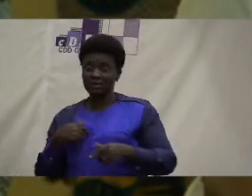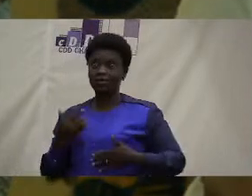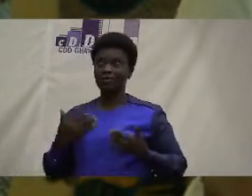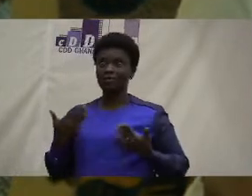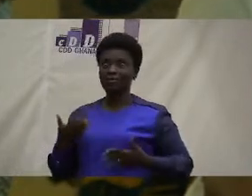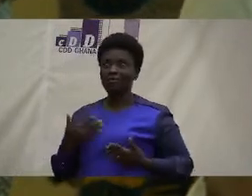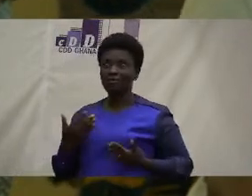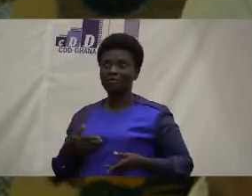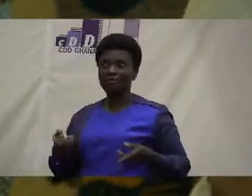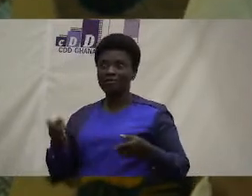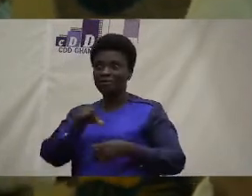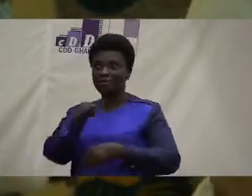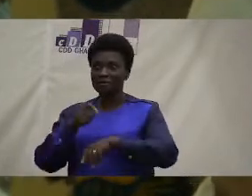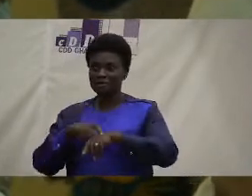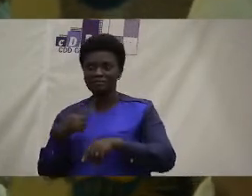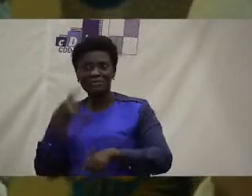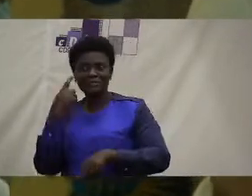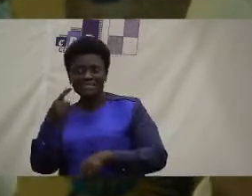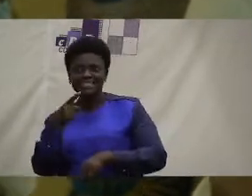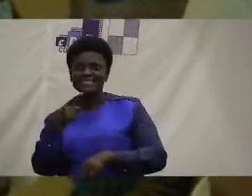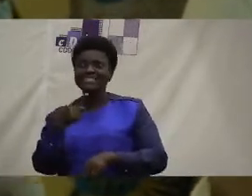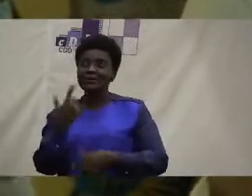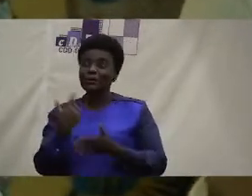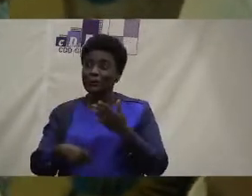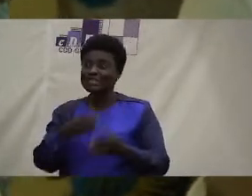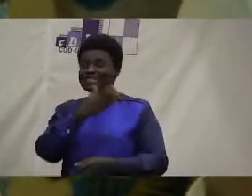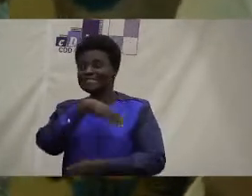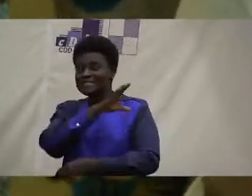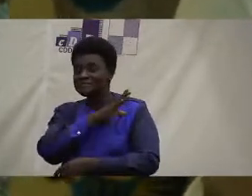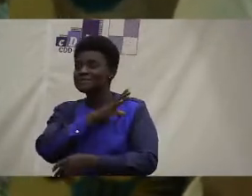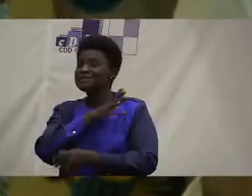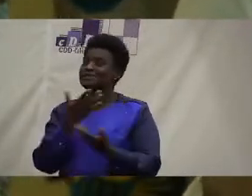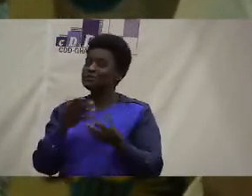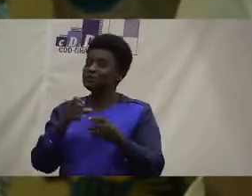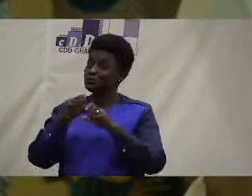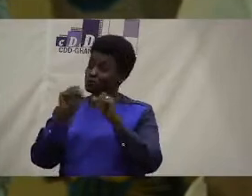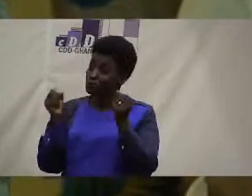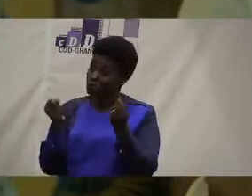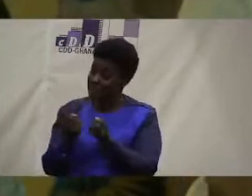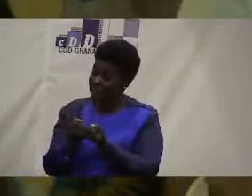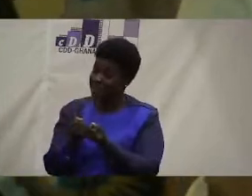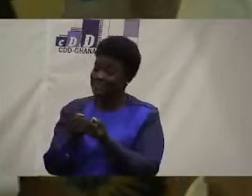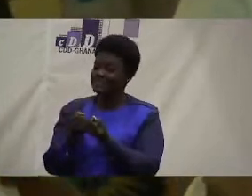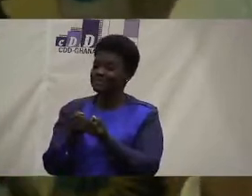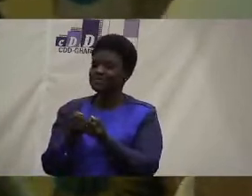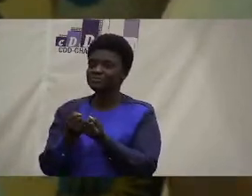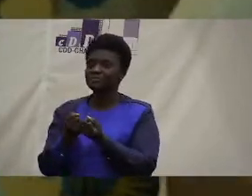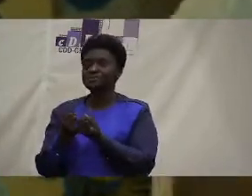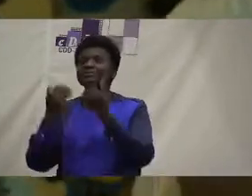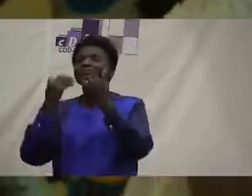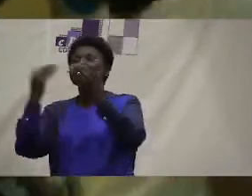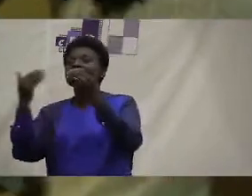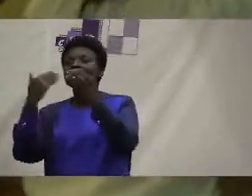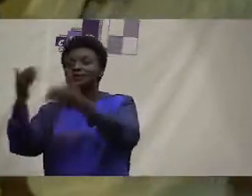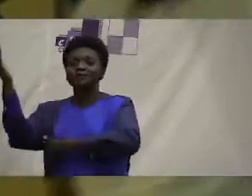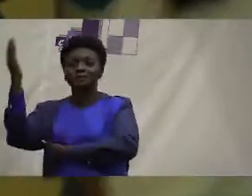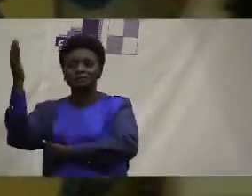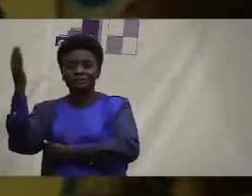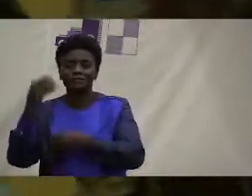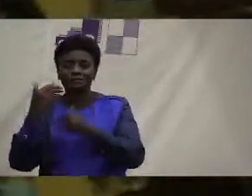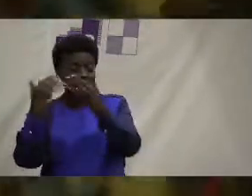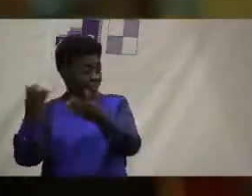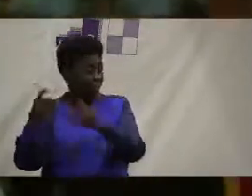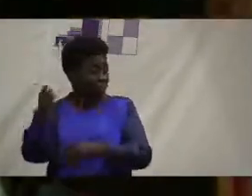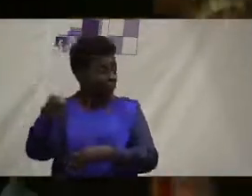any time I see civil society doing what it does in the country. Thank you. We appreciate your comments. Thank you. That's